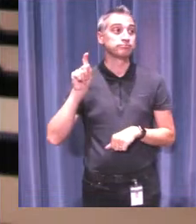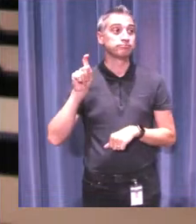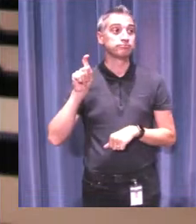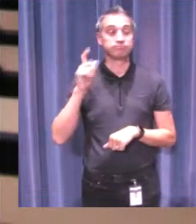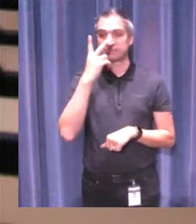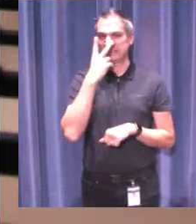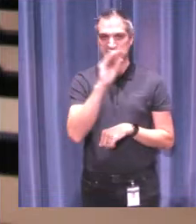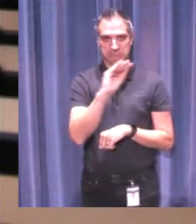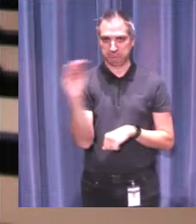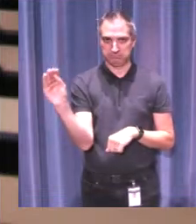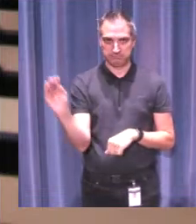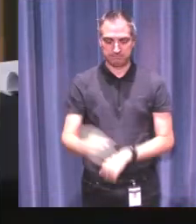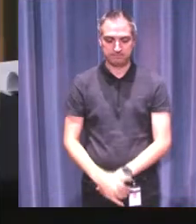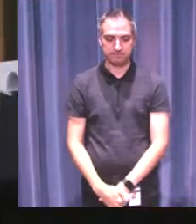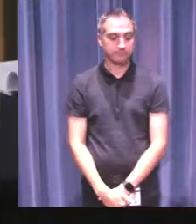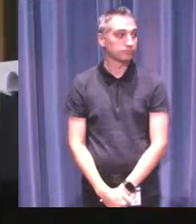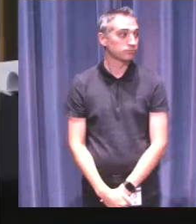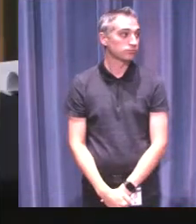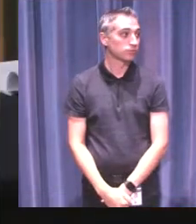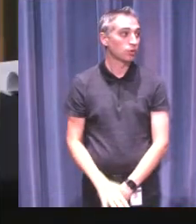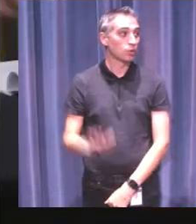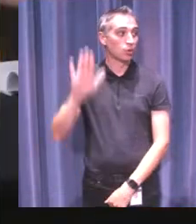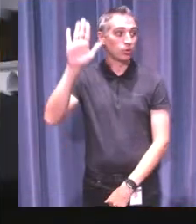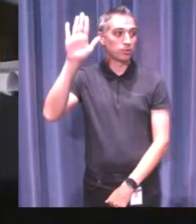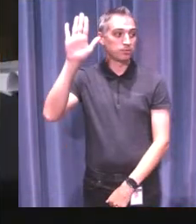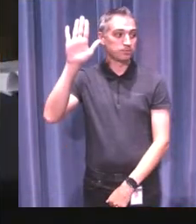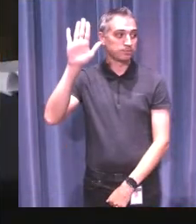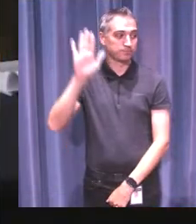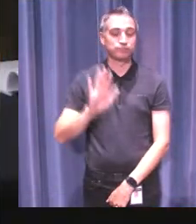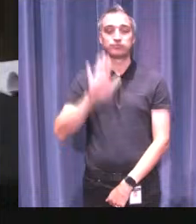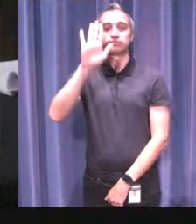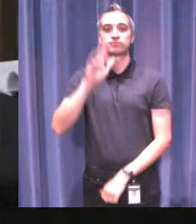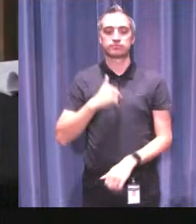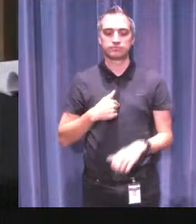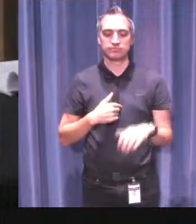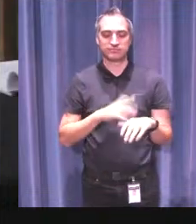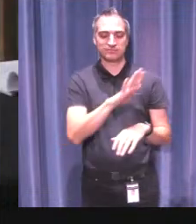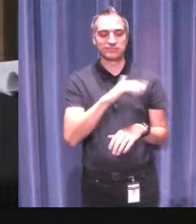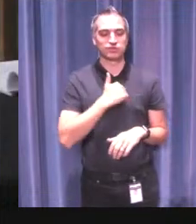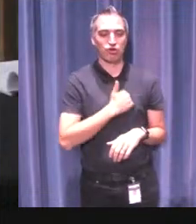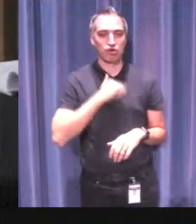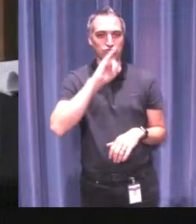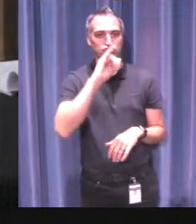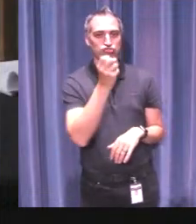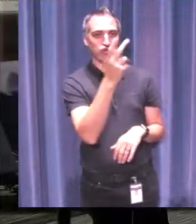Seeing none. Thank you for submitting your resume. Oh, sorry, John.